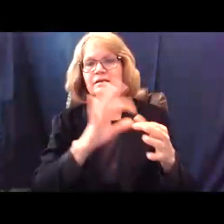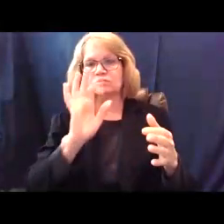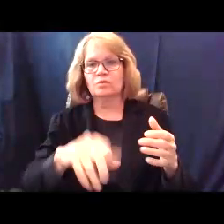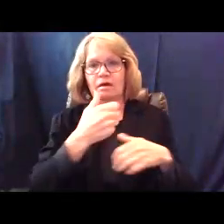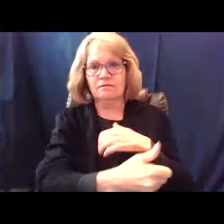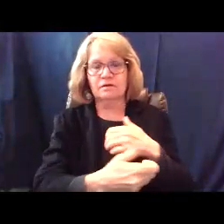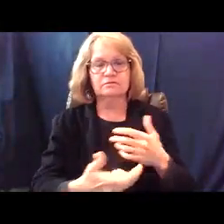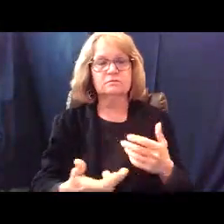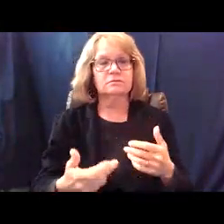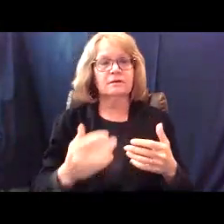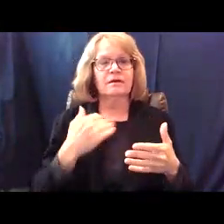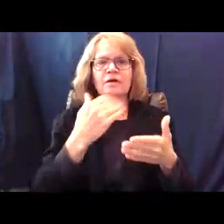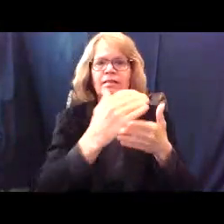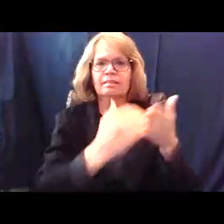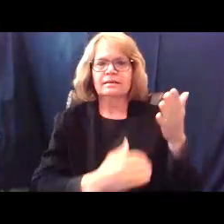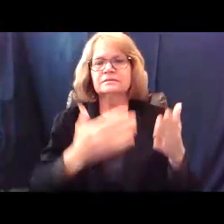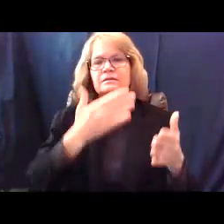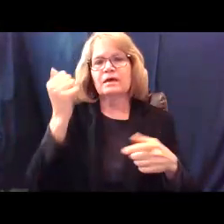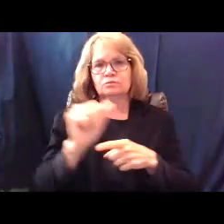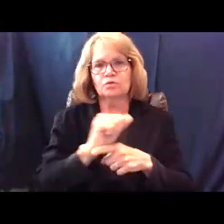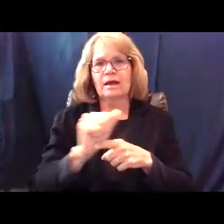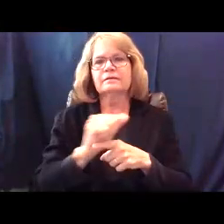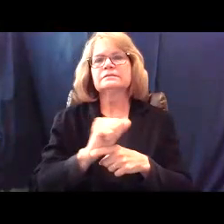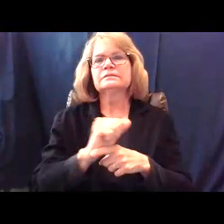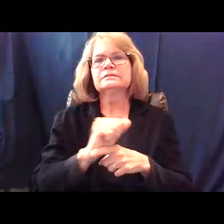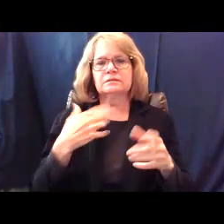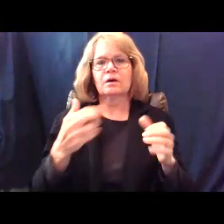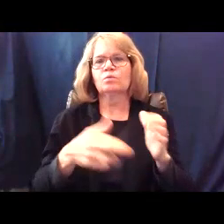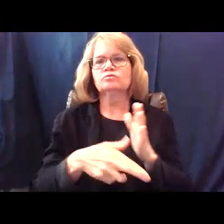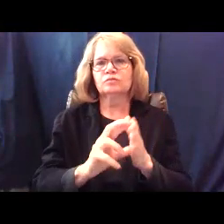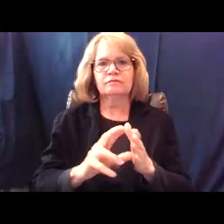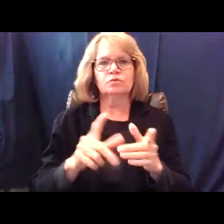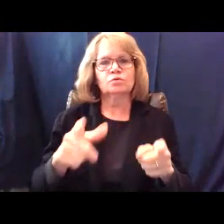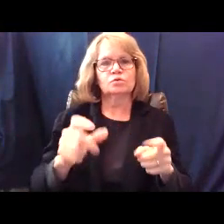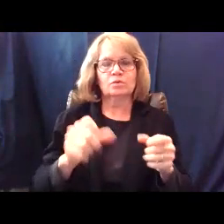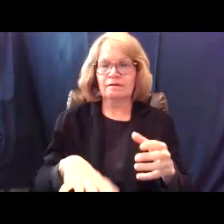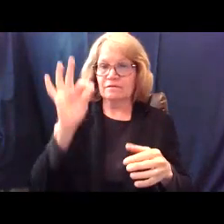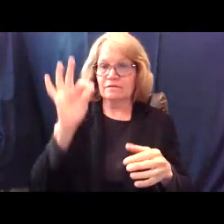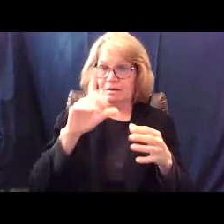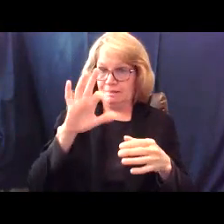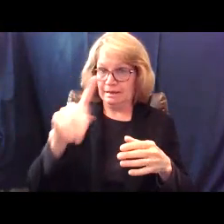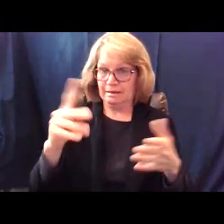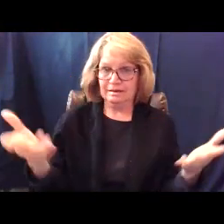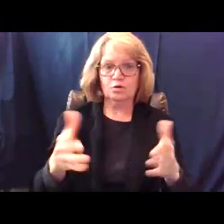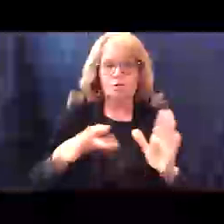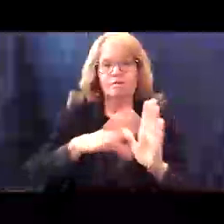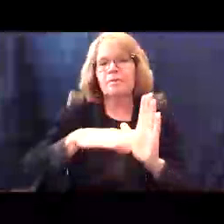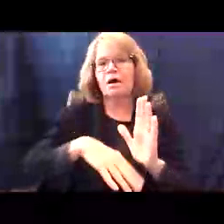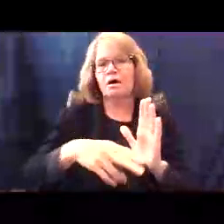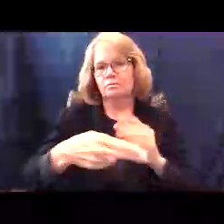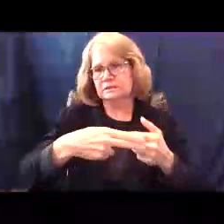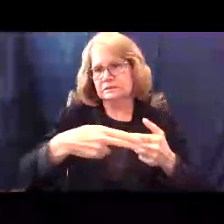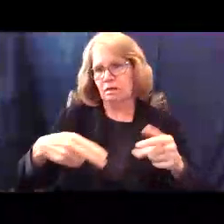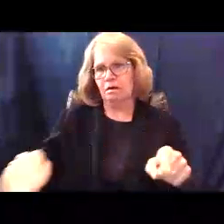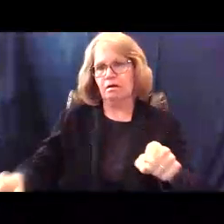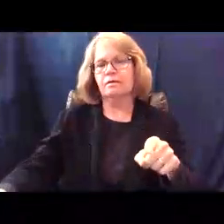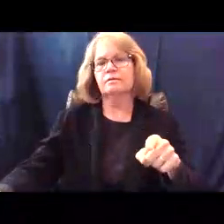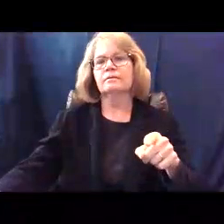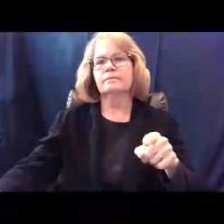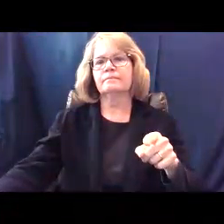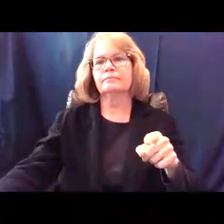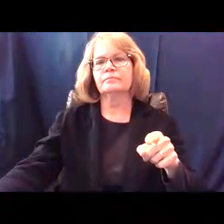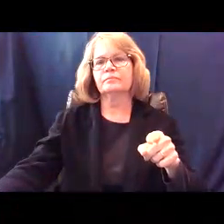there's a list of best practices that I'd like to go over, and you can find the link to them at the bottom of the slide here.